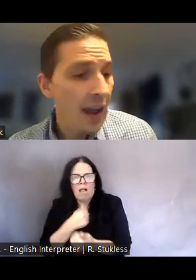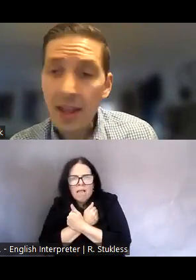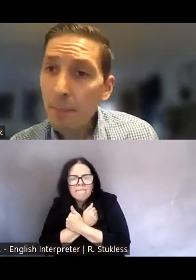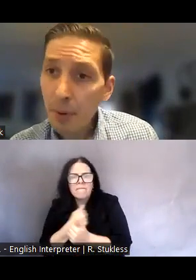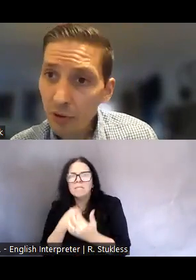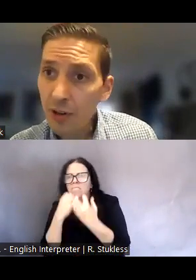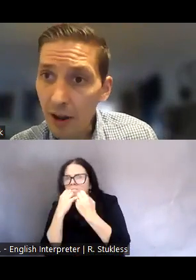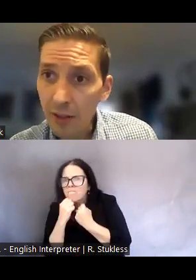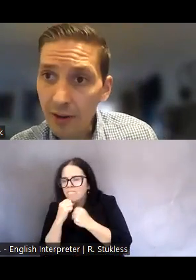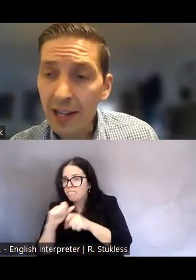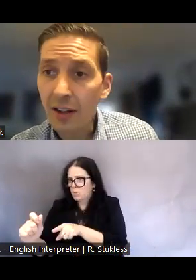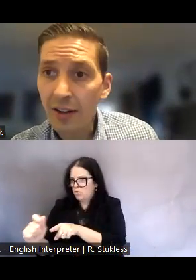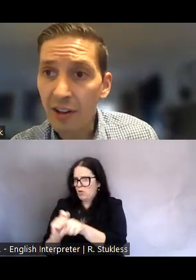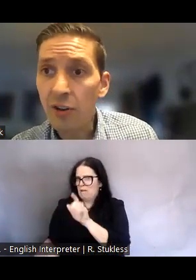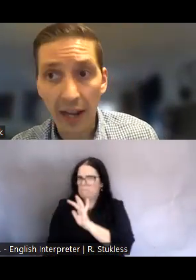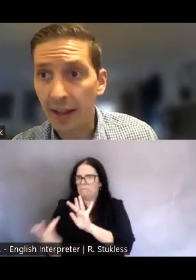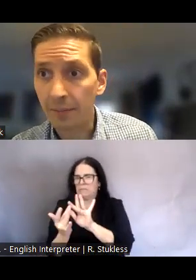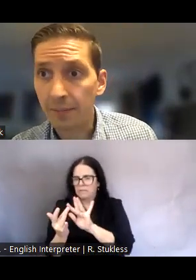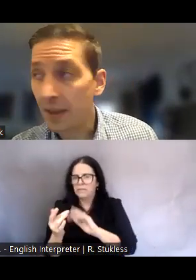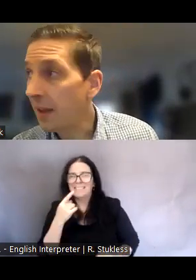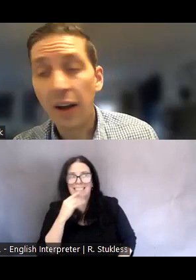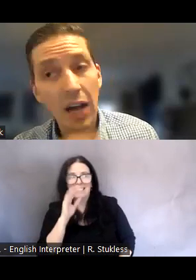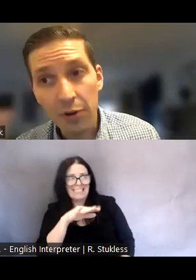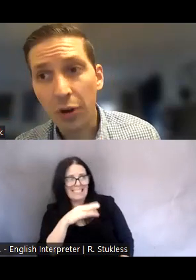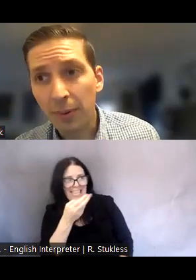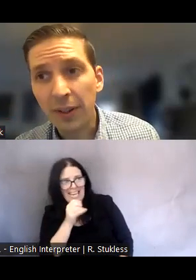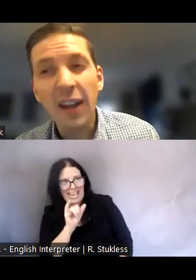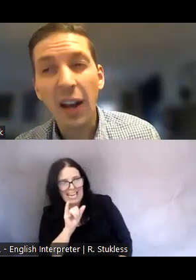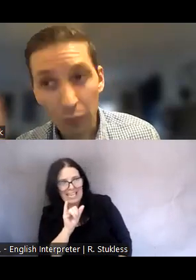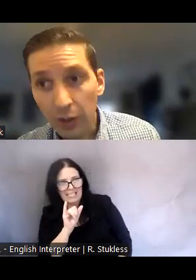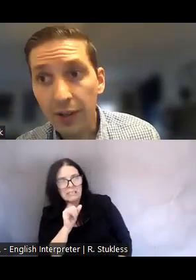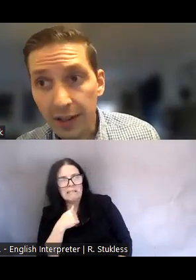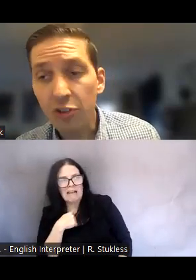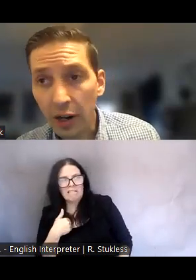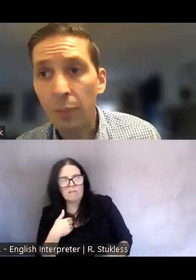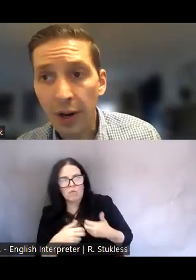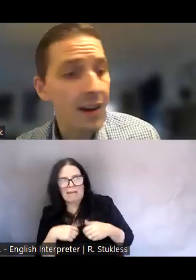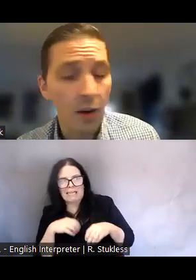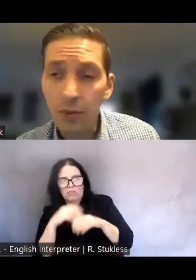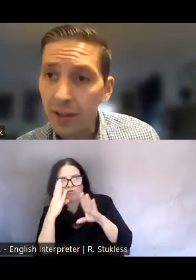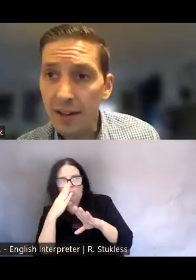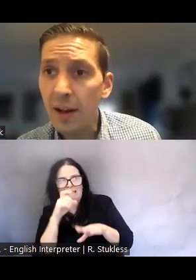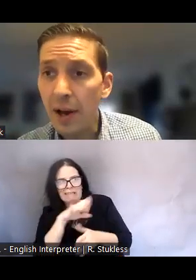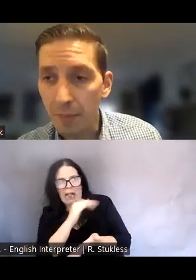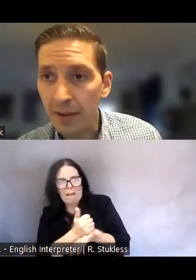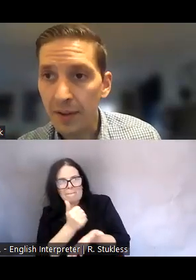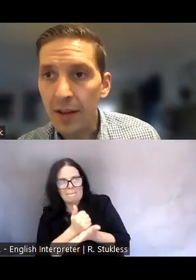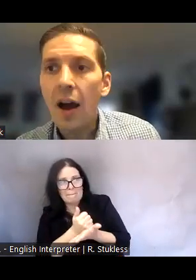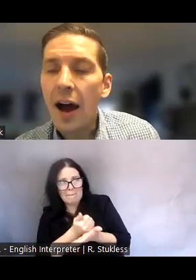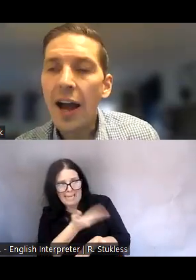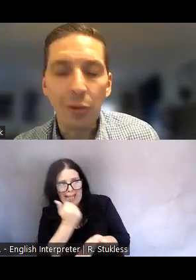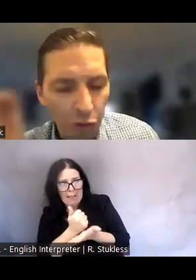about, and that person at the other end of that line said to you, hey, I'm in trouble. I really need your help right now. Can you come help